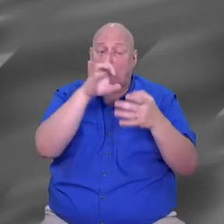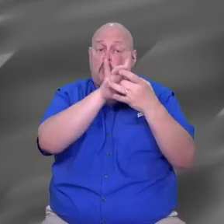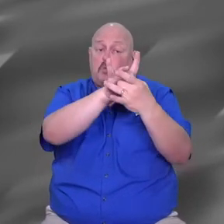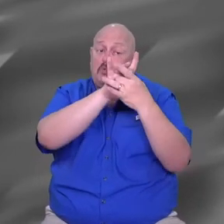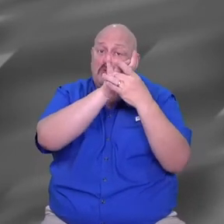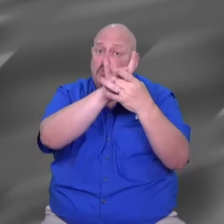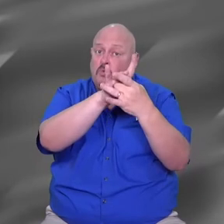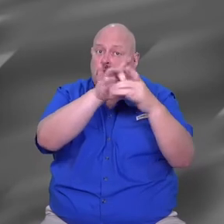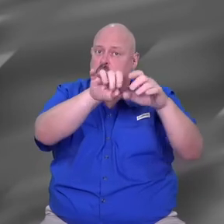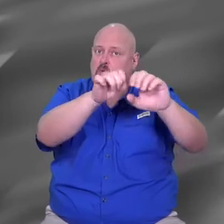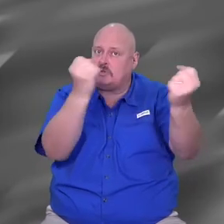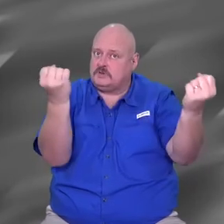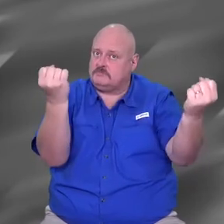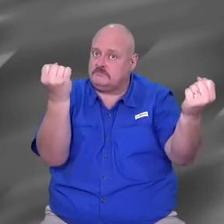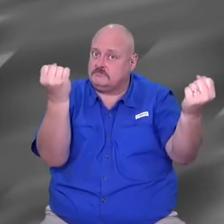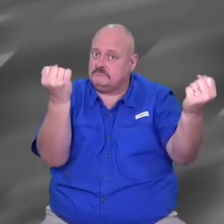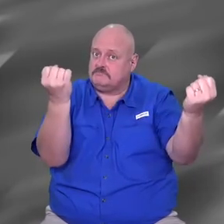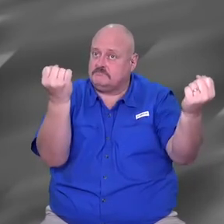relationships had been broken.